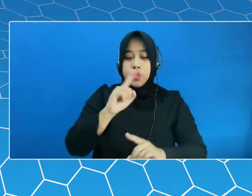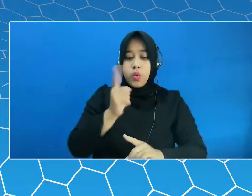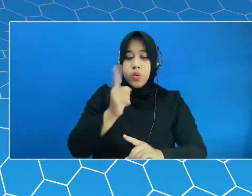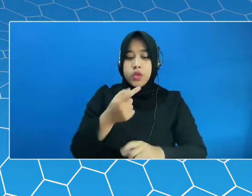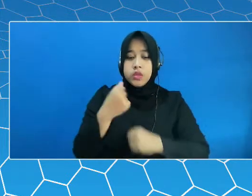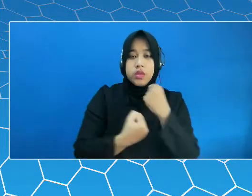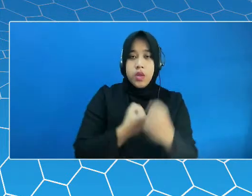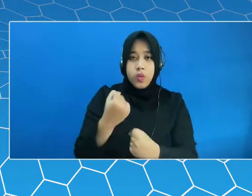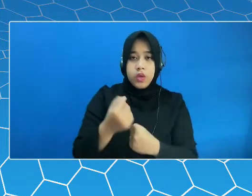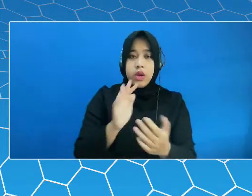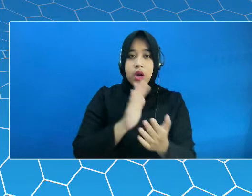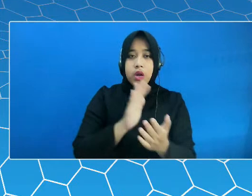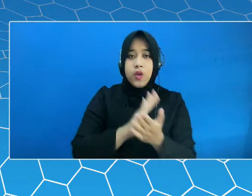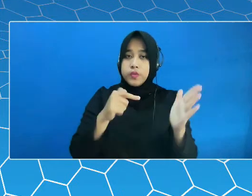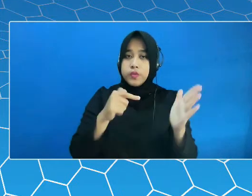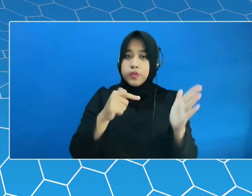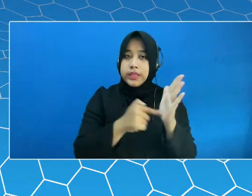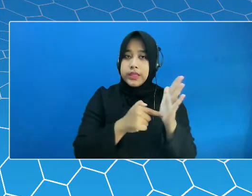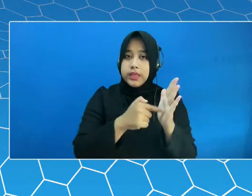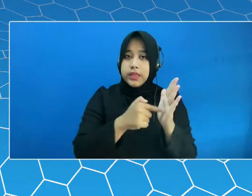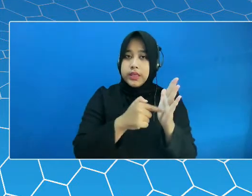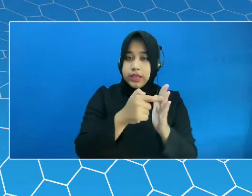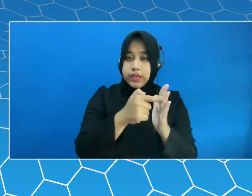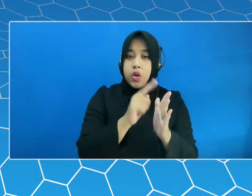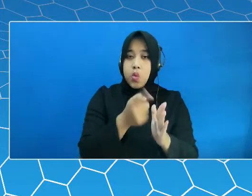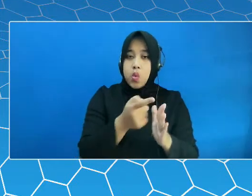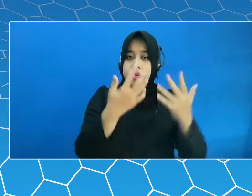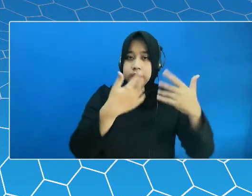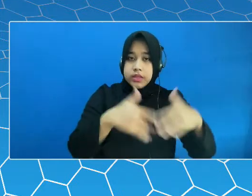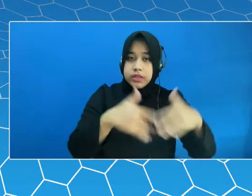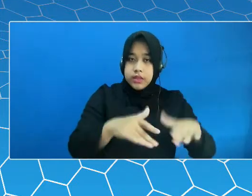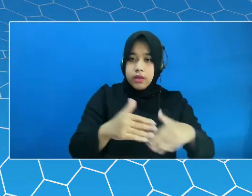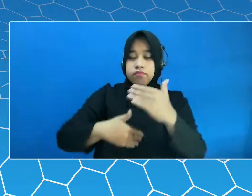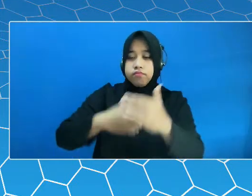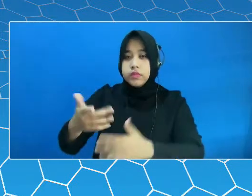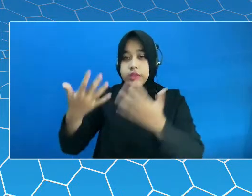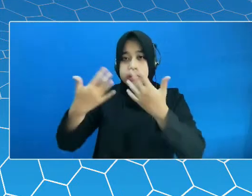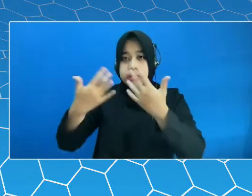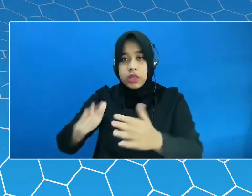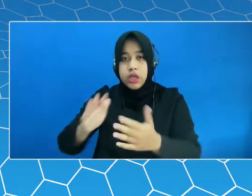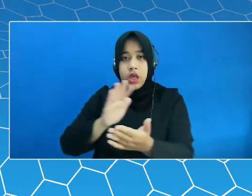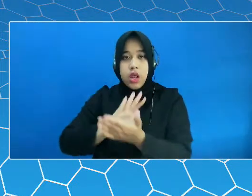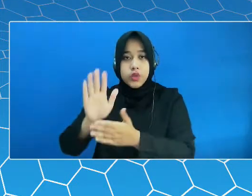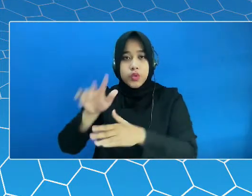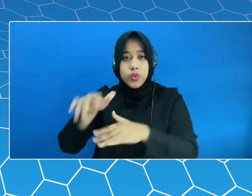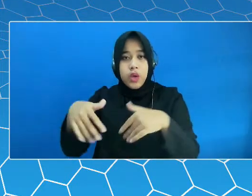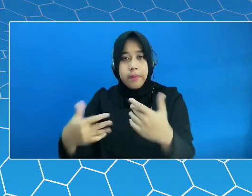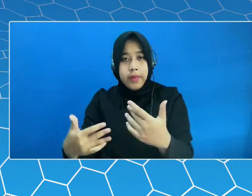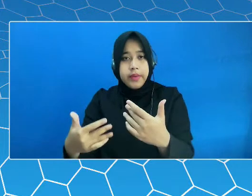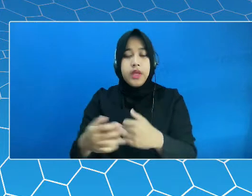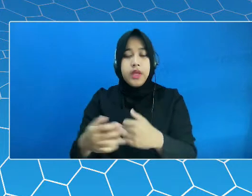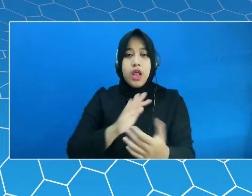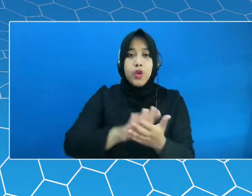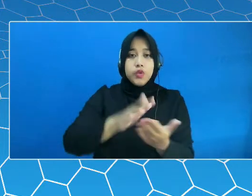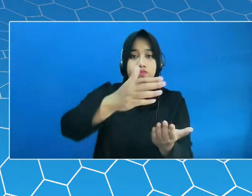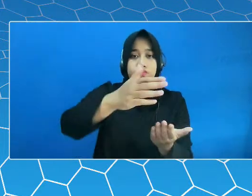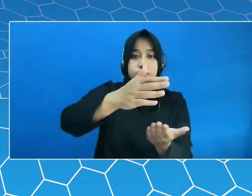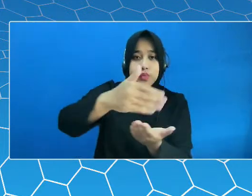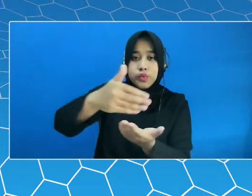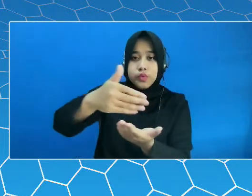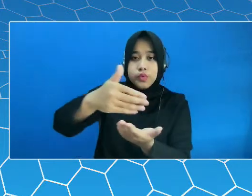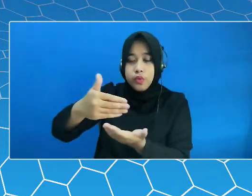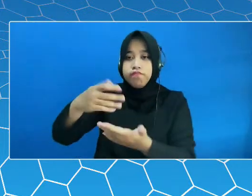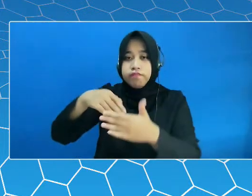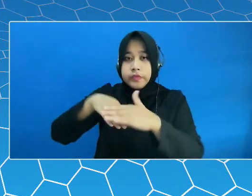completed and just complete it and submit. And the clinical team then have the answers in real time on